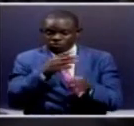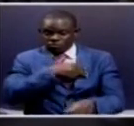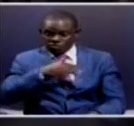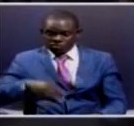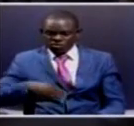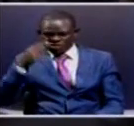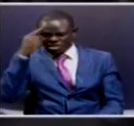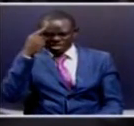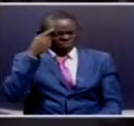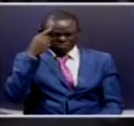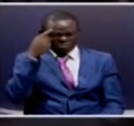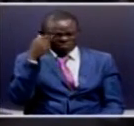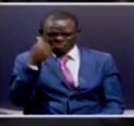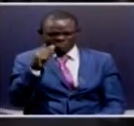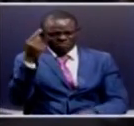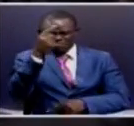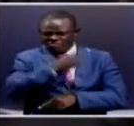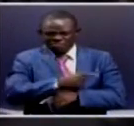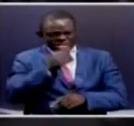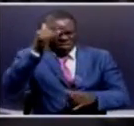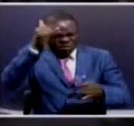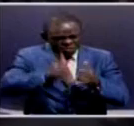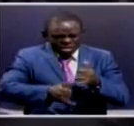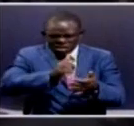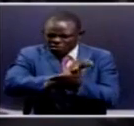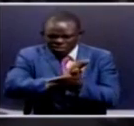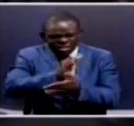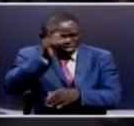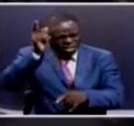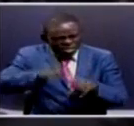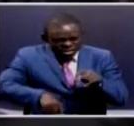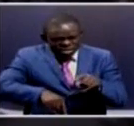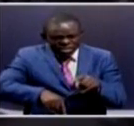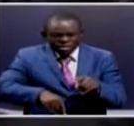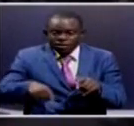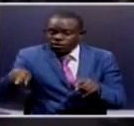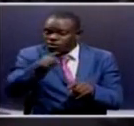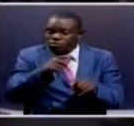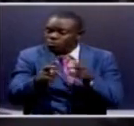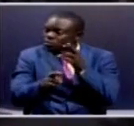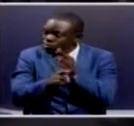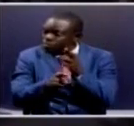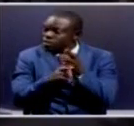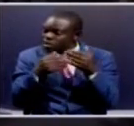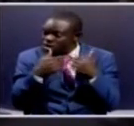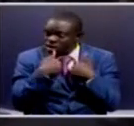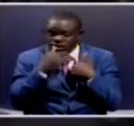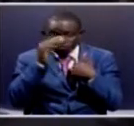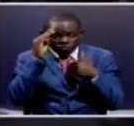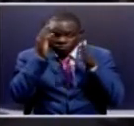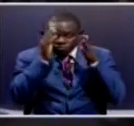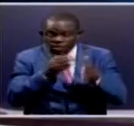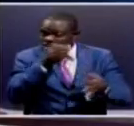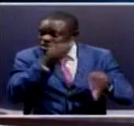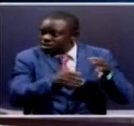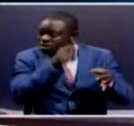right to request the Minister of Justice, as minister responsible, to extend the period. And